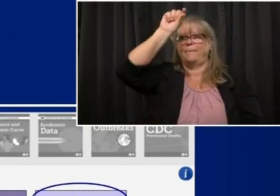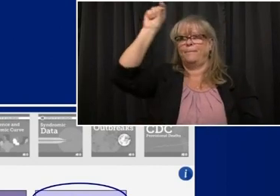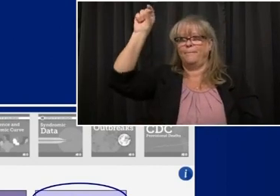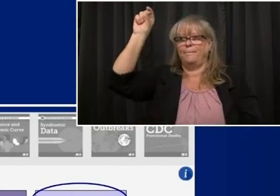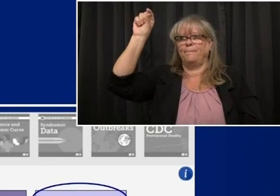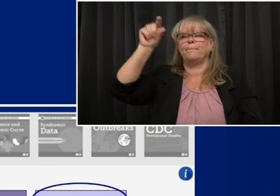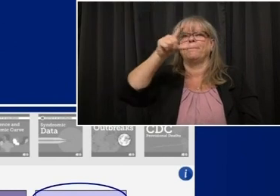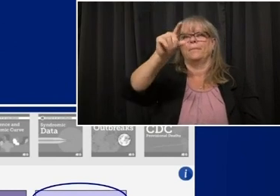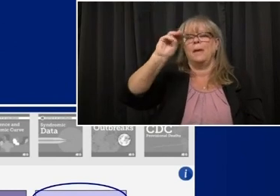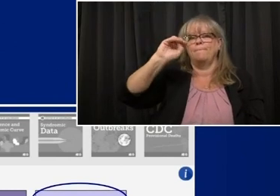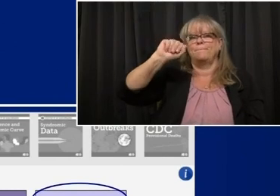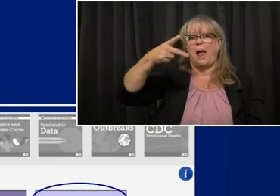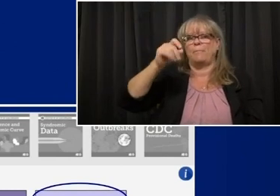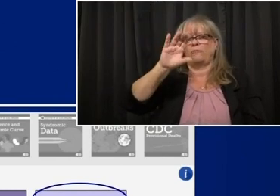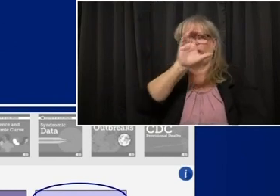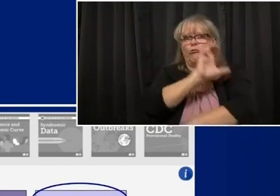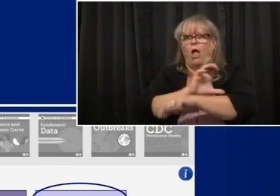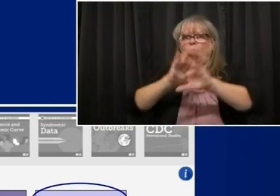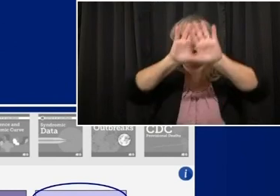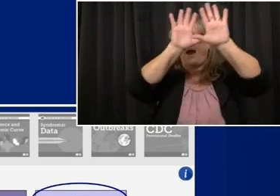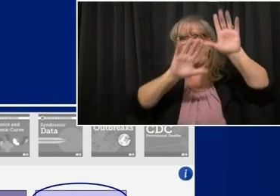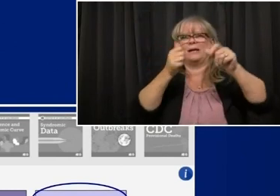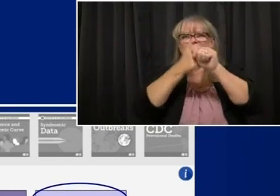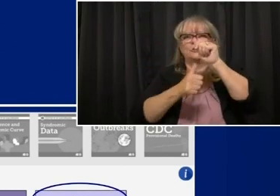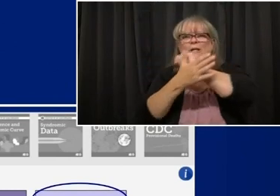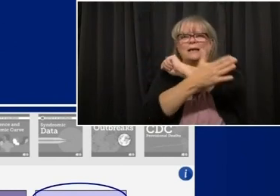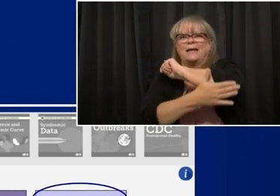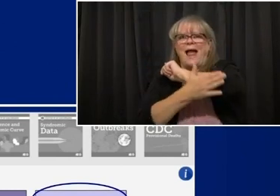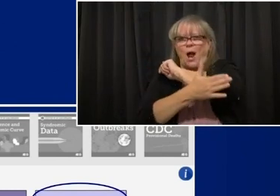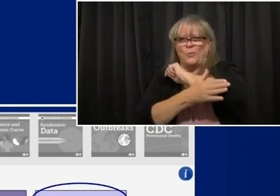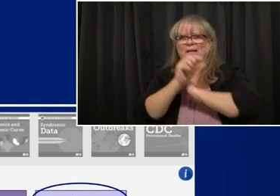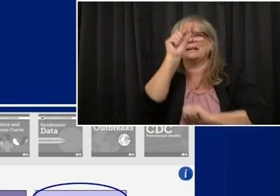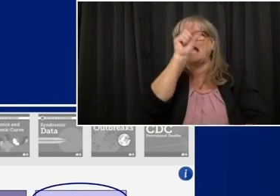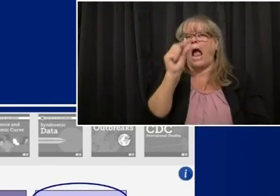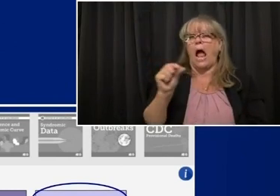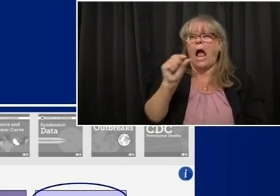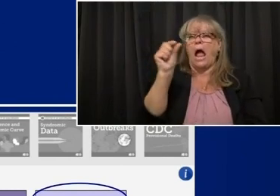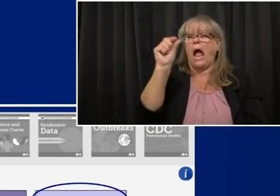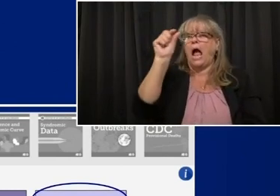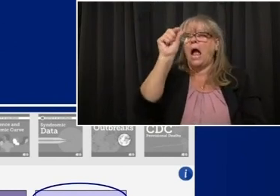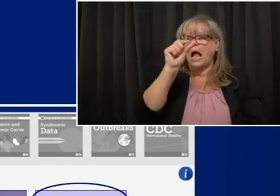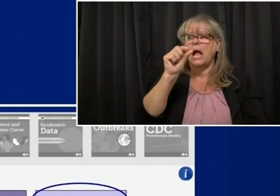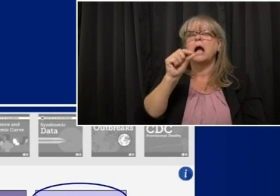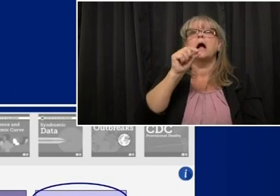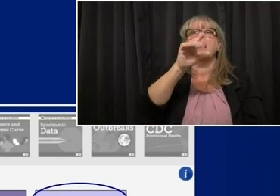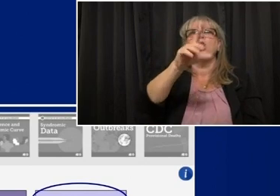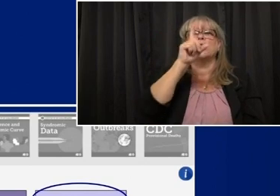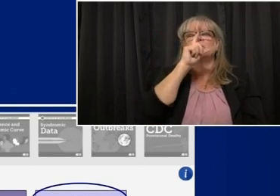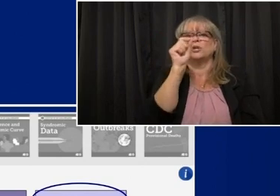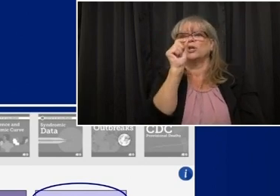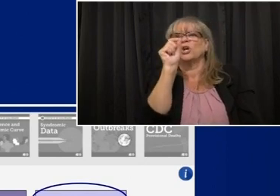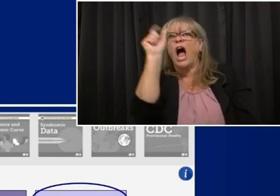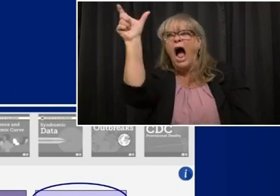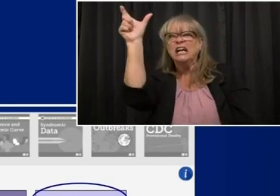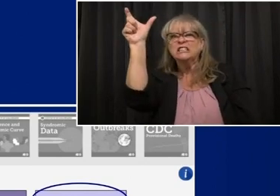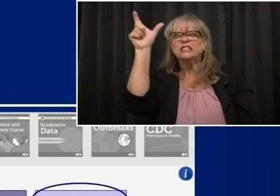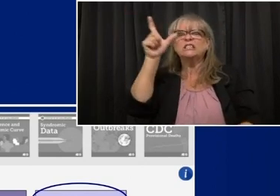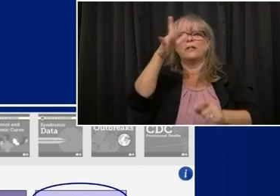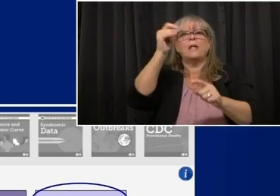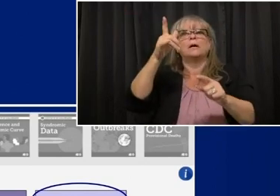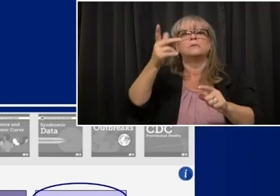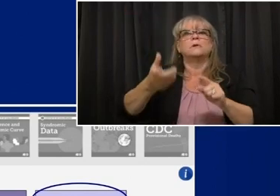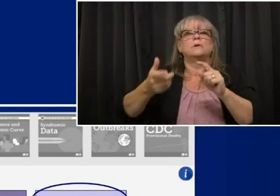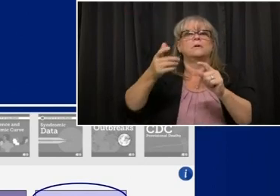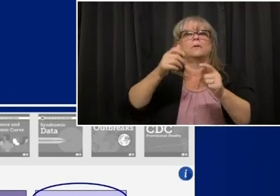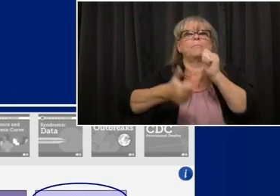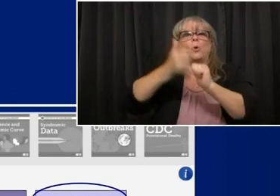for each county. You can look at deaths, or you can look at the death rate per 100,000. So again, that death rate data. And then